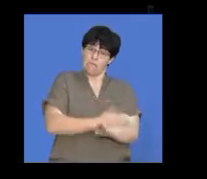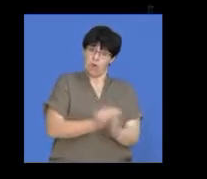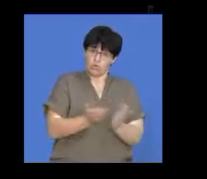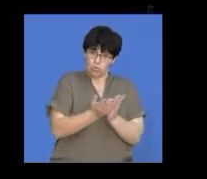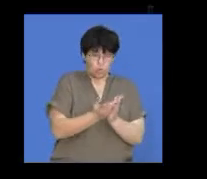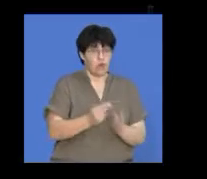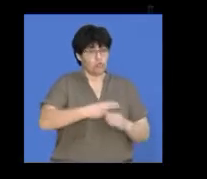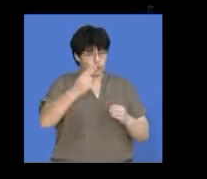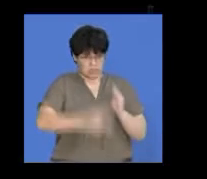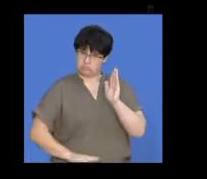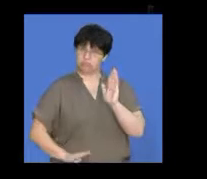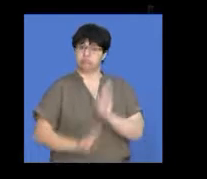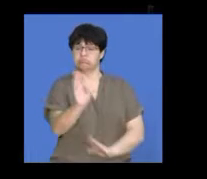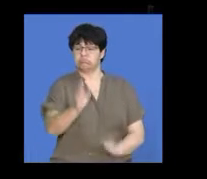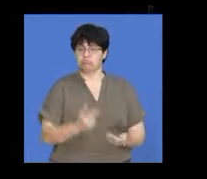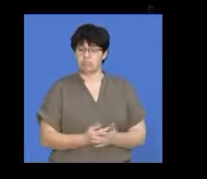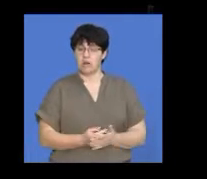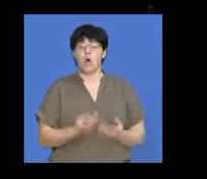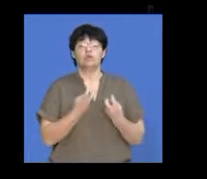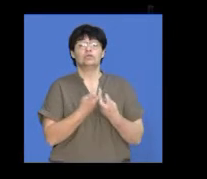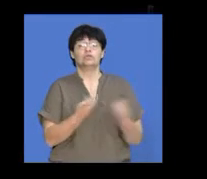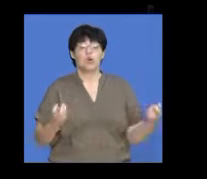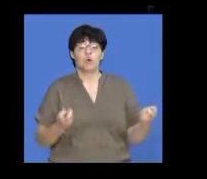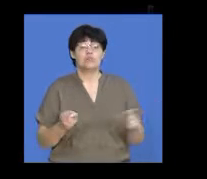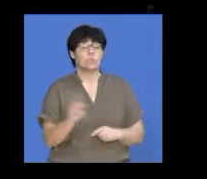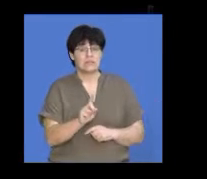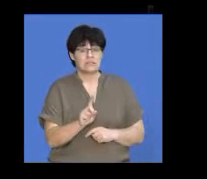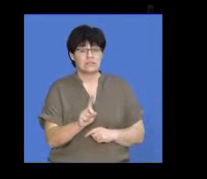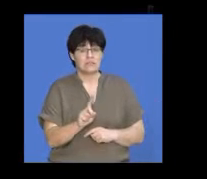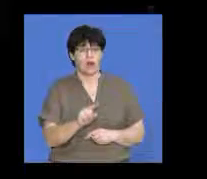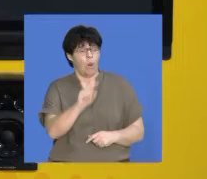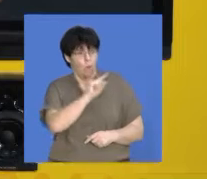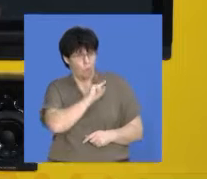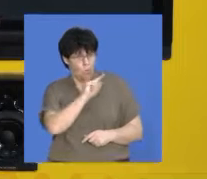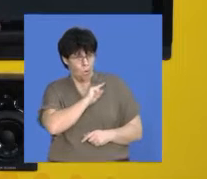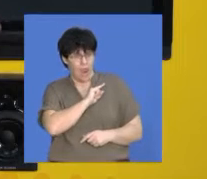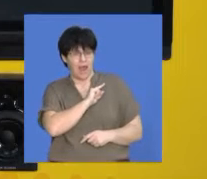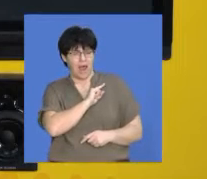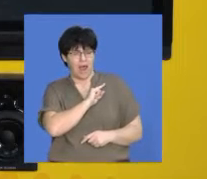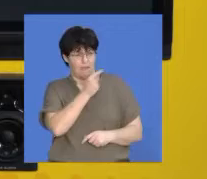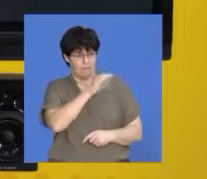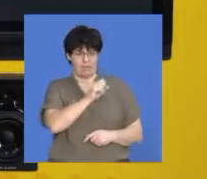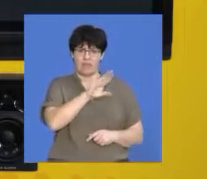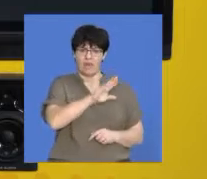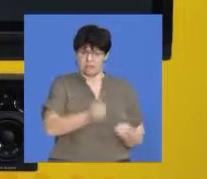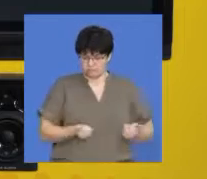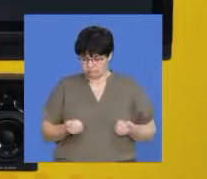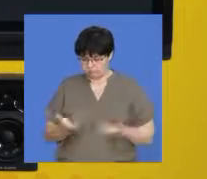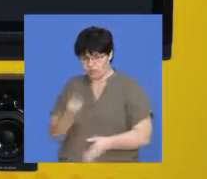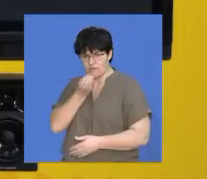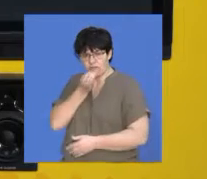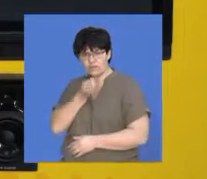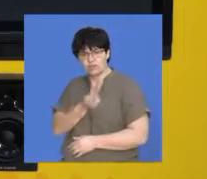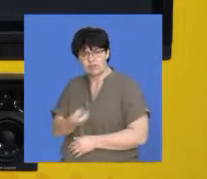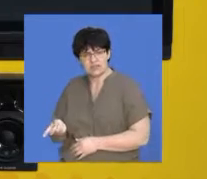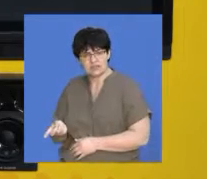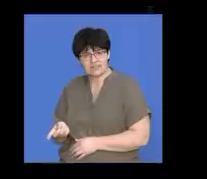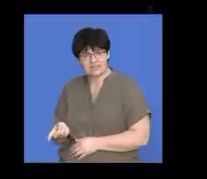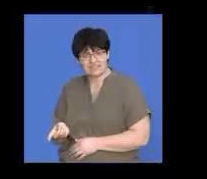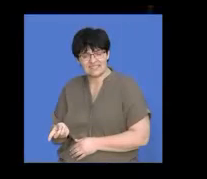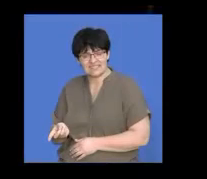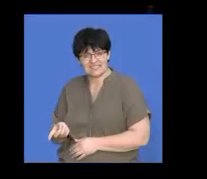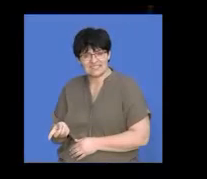so even though the source is about the reasons why the Panthers provided the breakfast, you can see